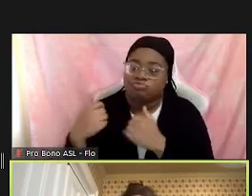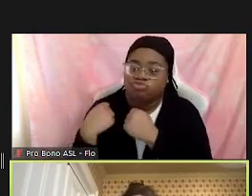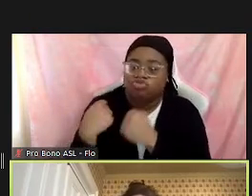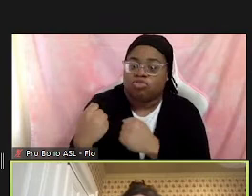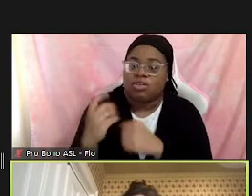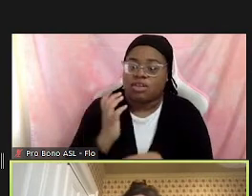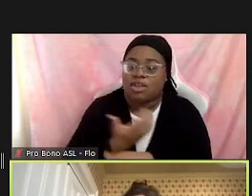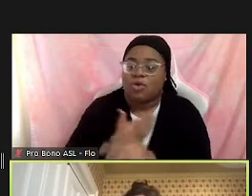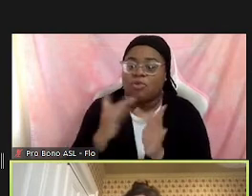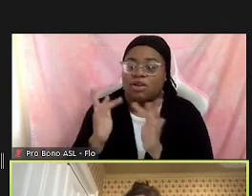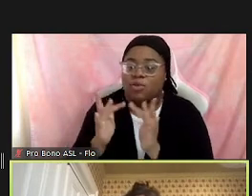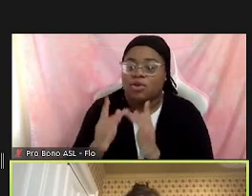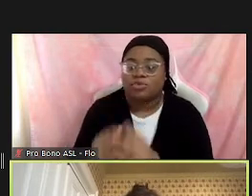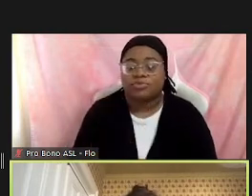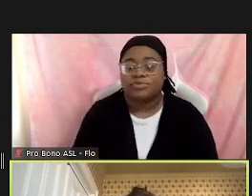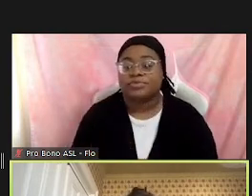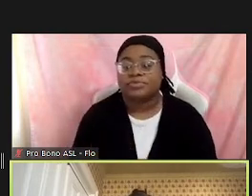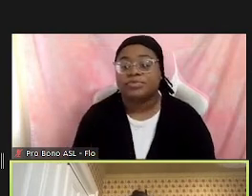networks.